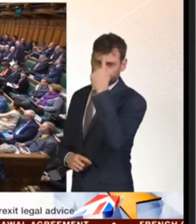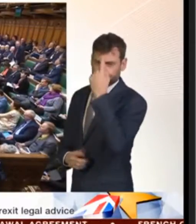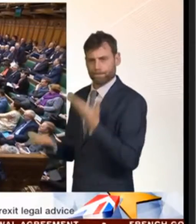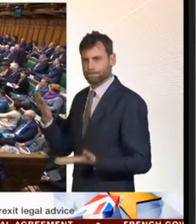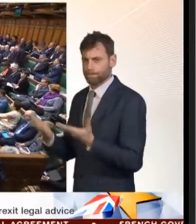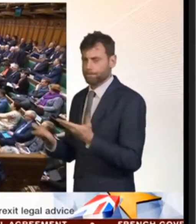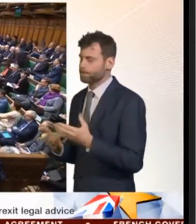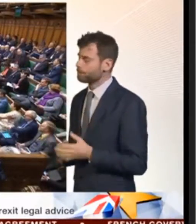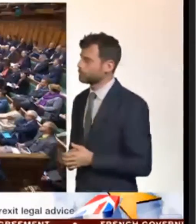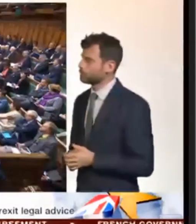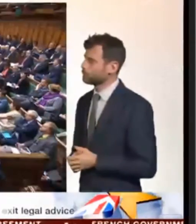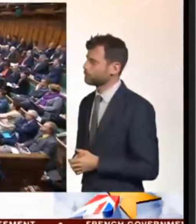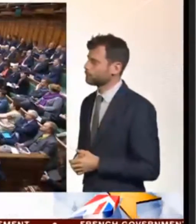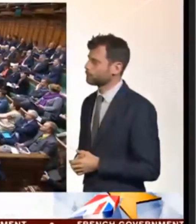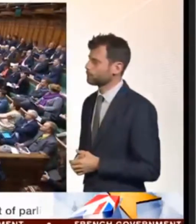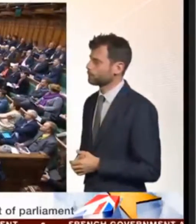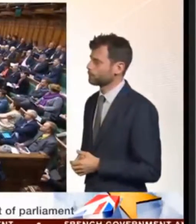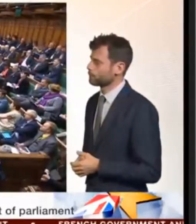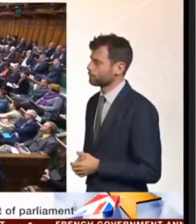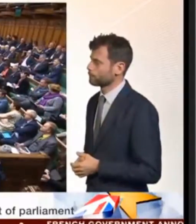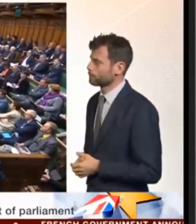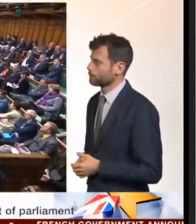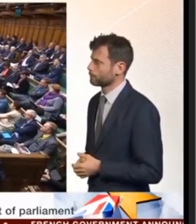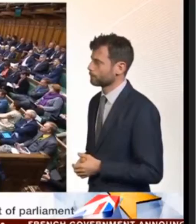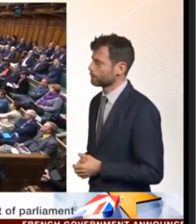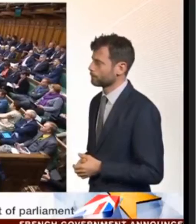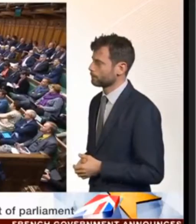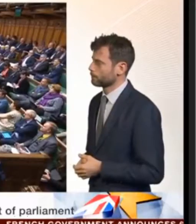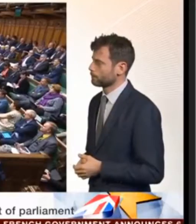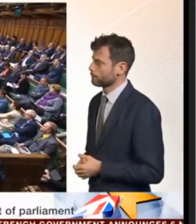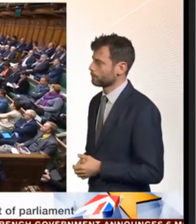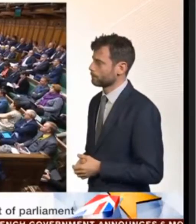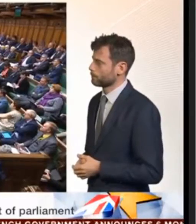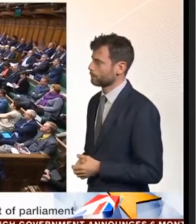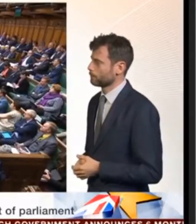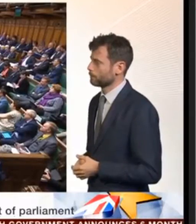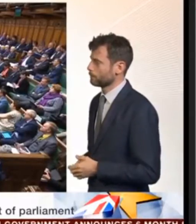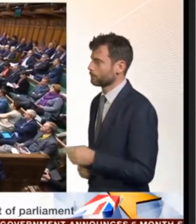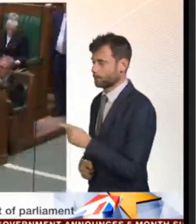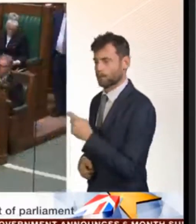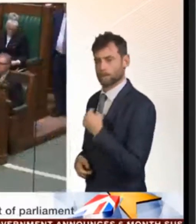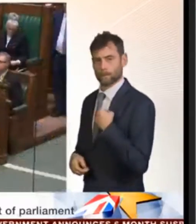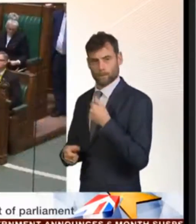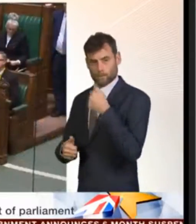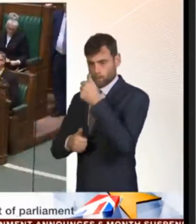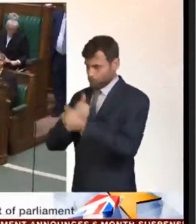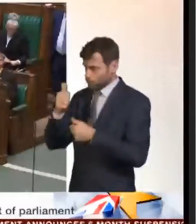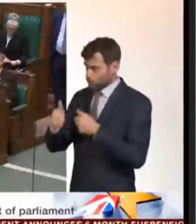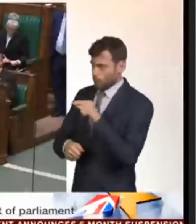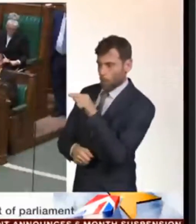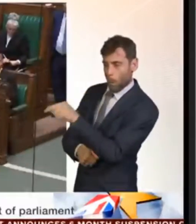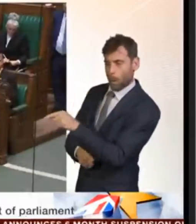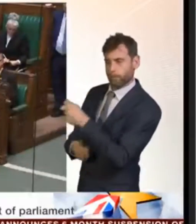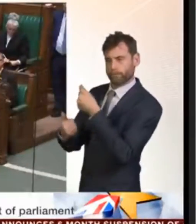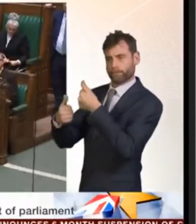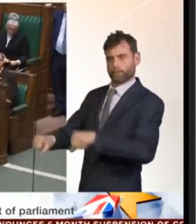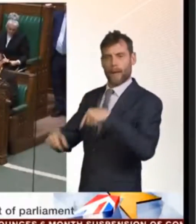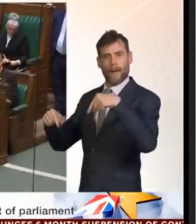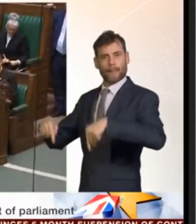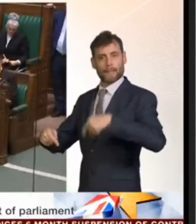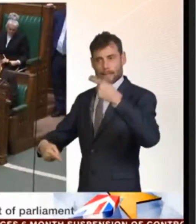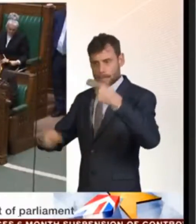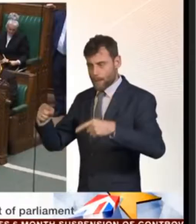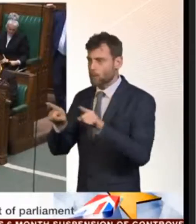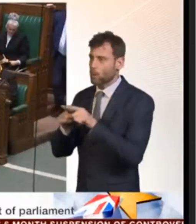Thank you, Mr. Speaker. Can I start by commending those honourable and right honourable members who have secured this debate, and thanking you for allowing it.